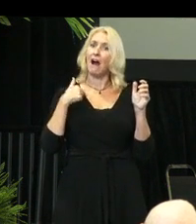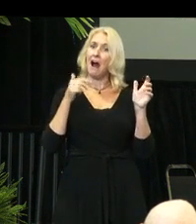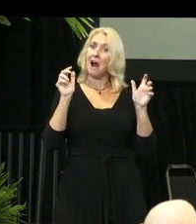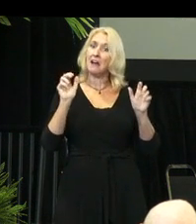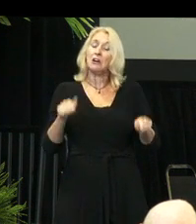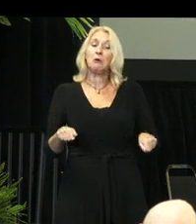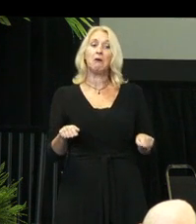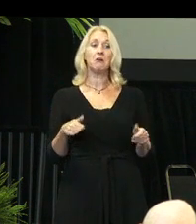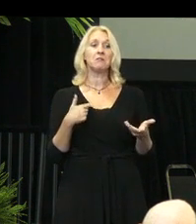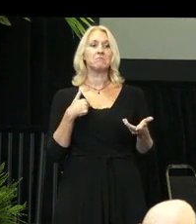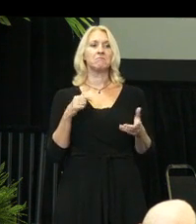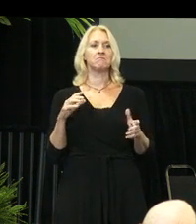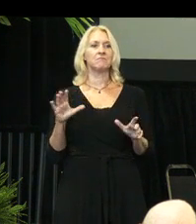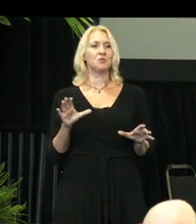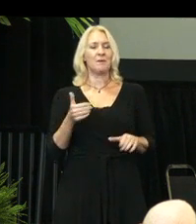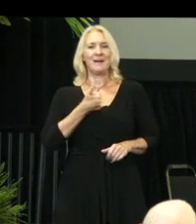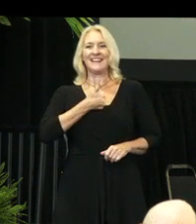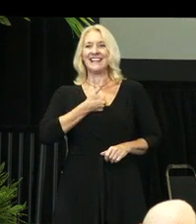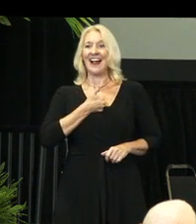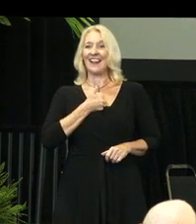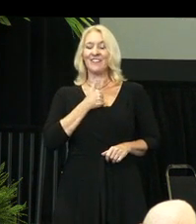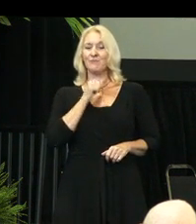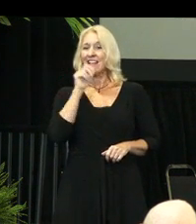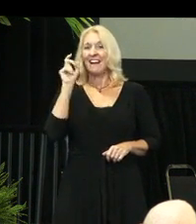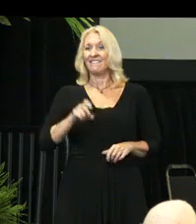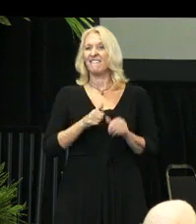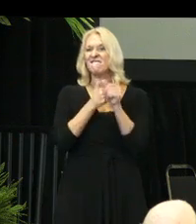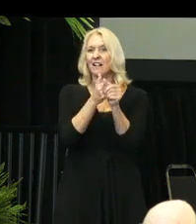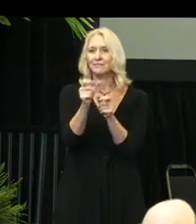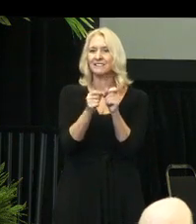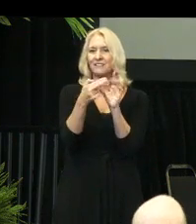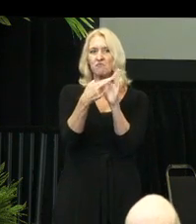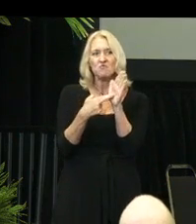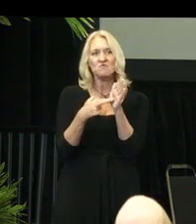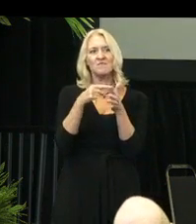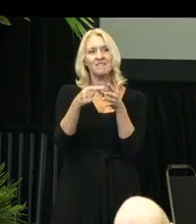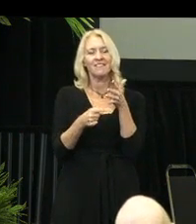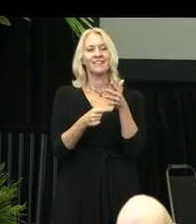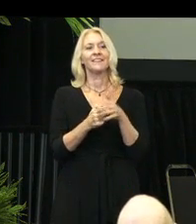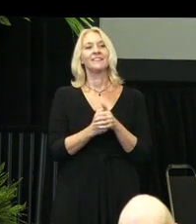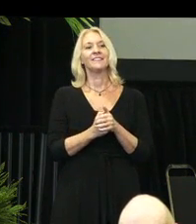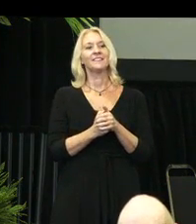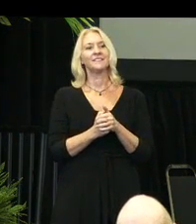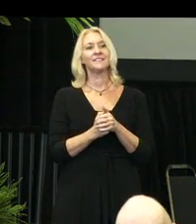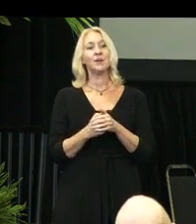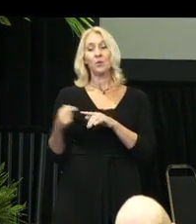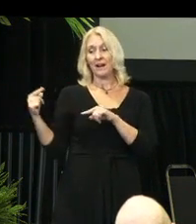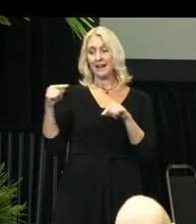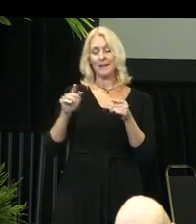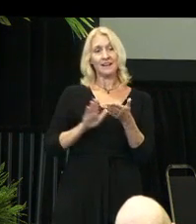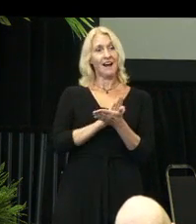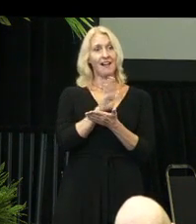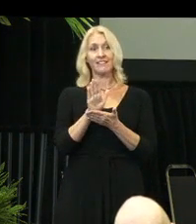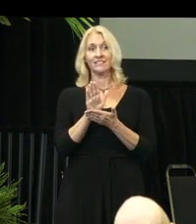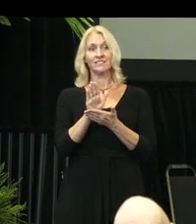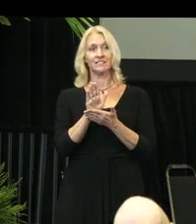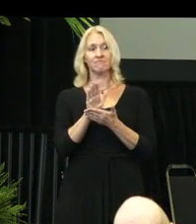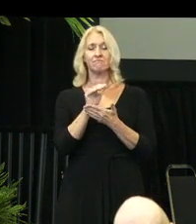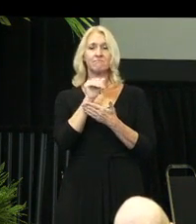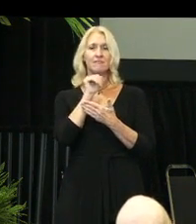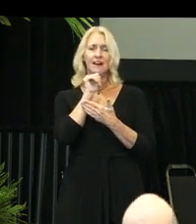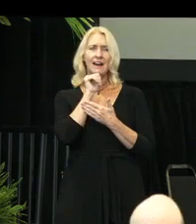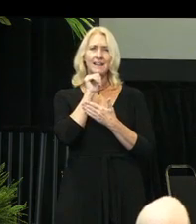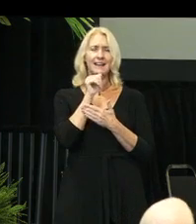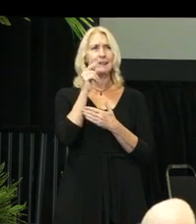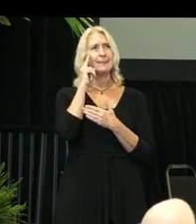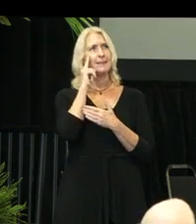do something on my own without having those guidelines. Coming into college, I never really expected to have service learning